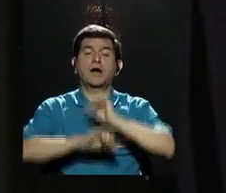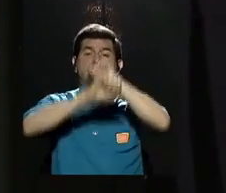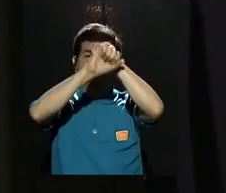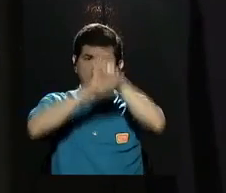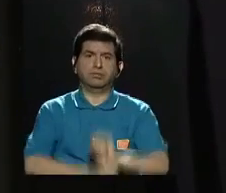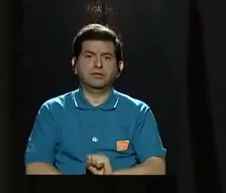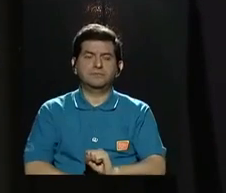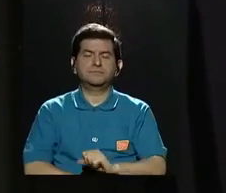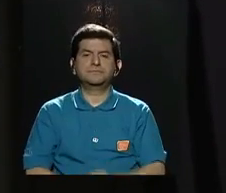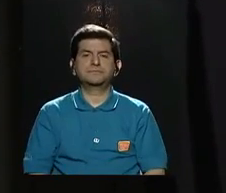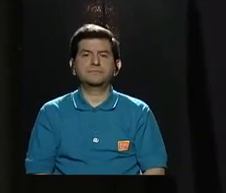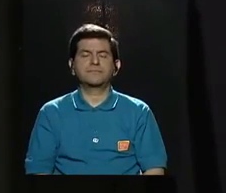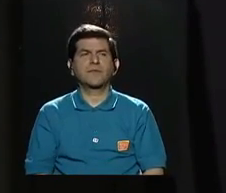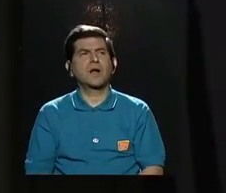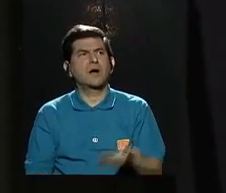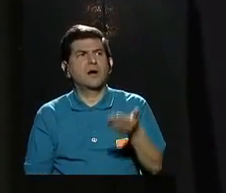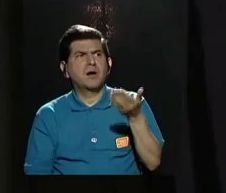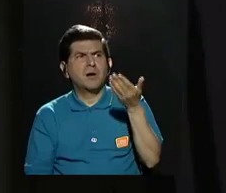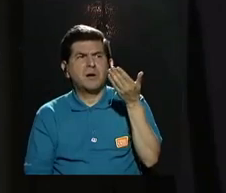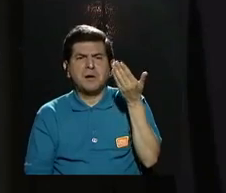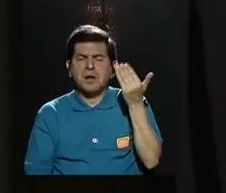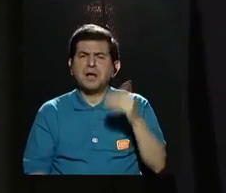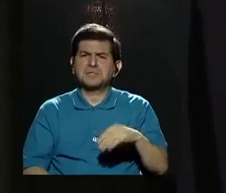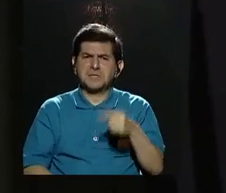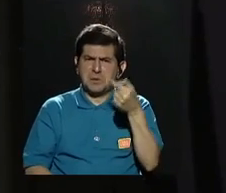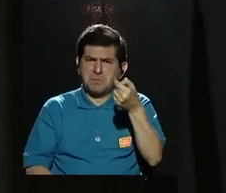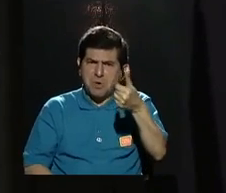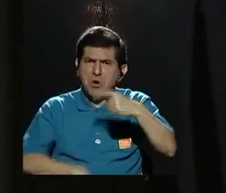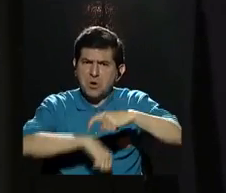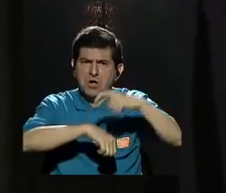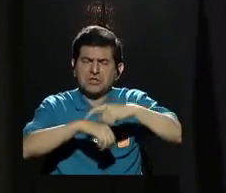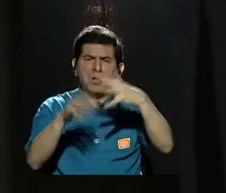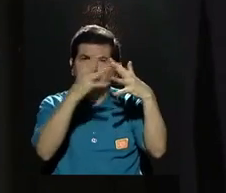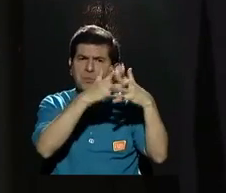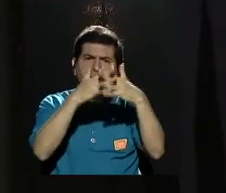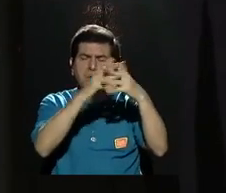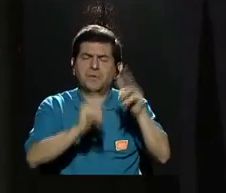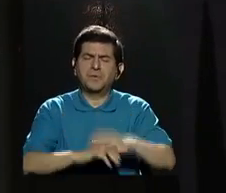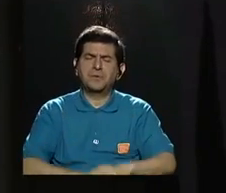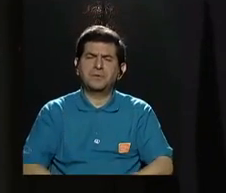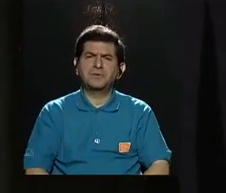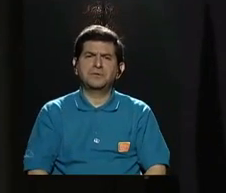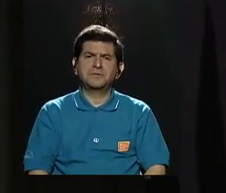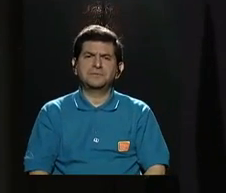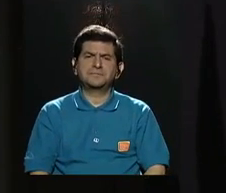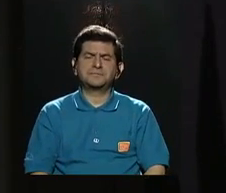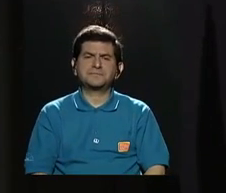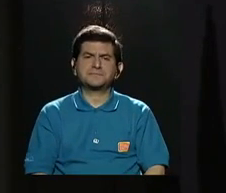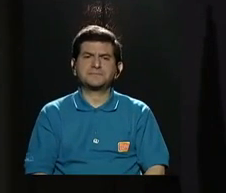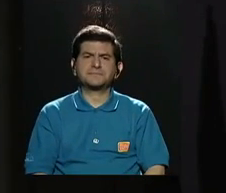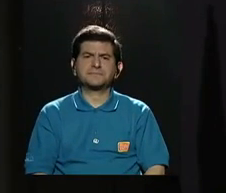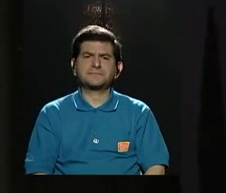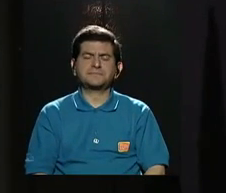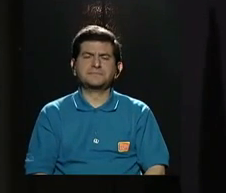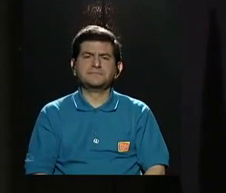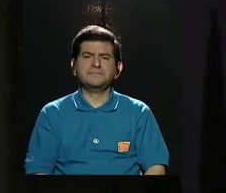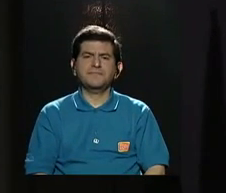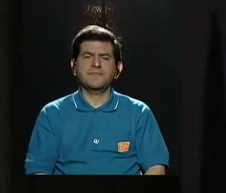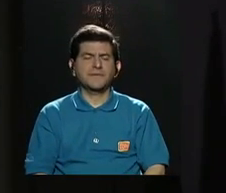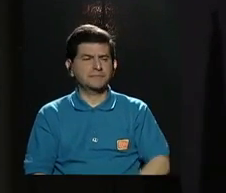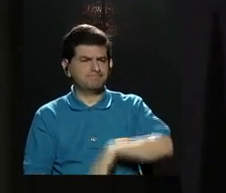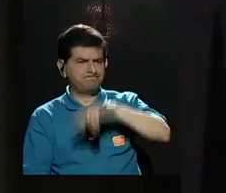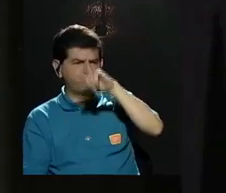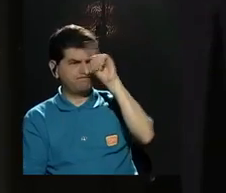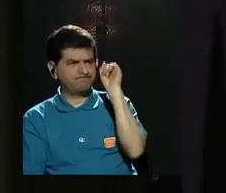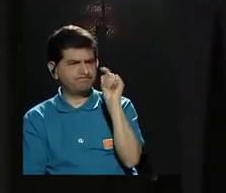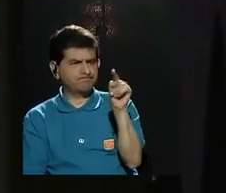Not long ago, in the US, I asked an audience, a large